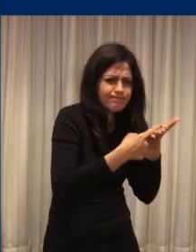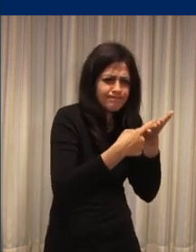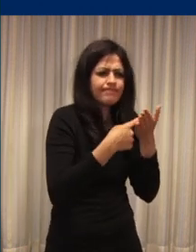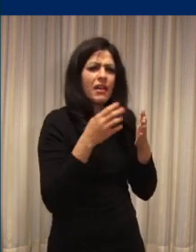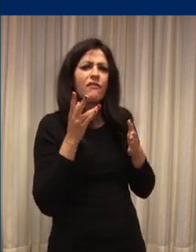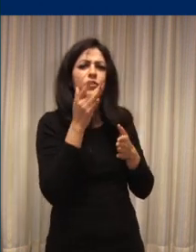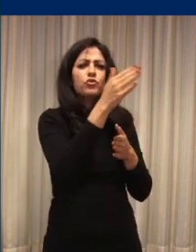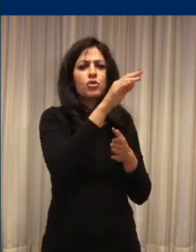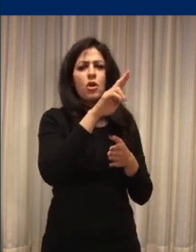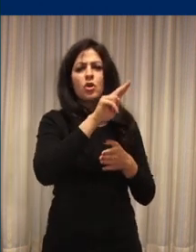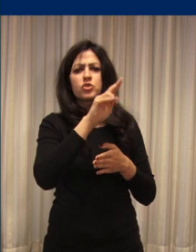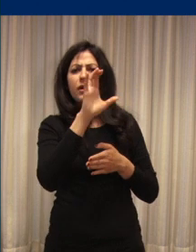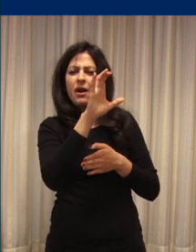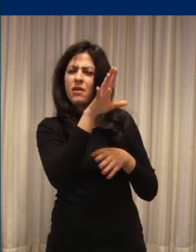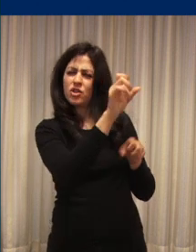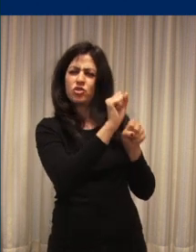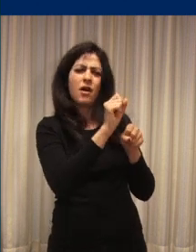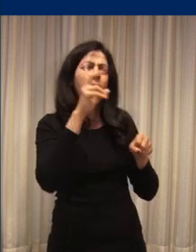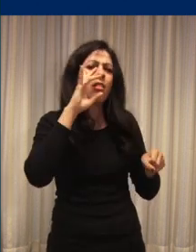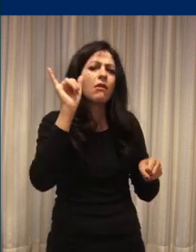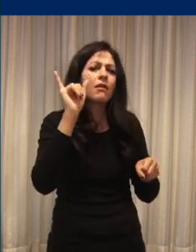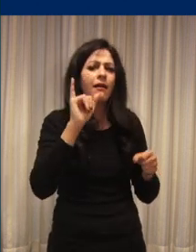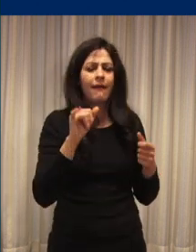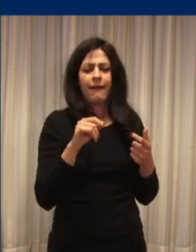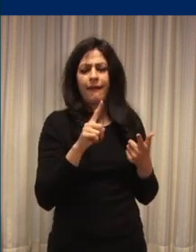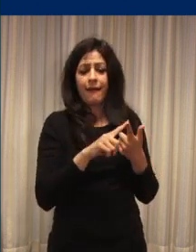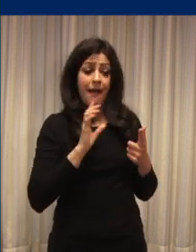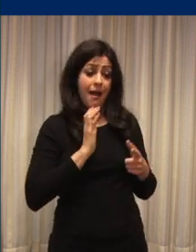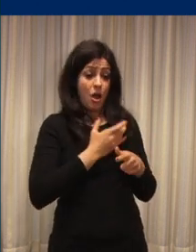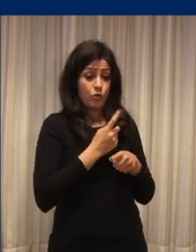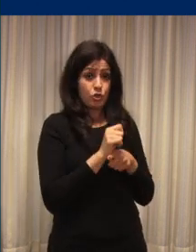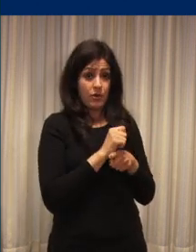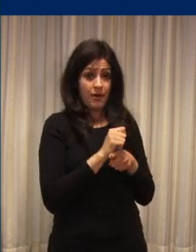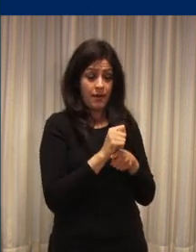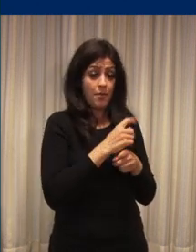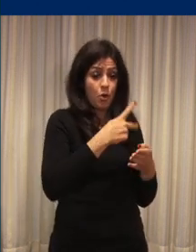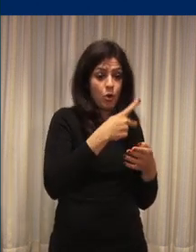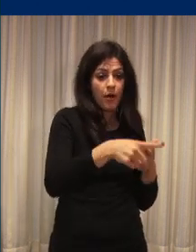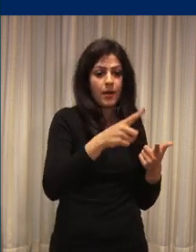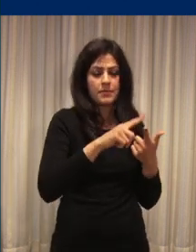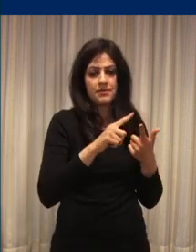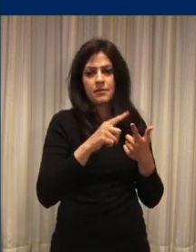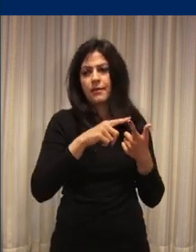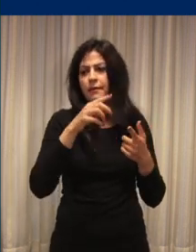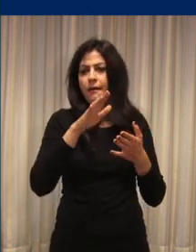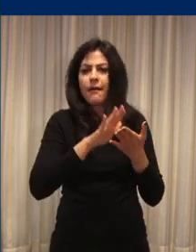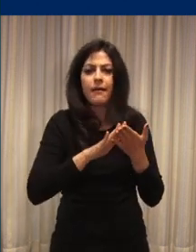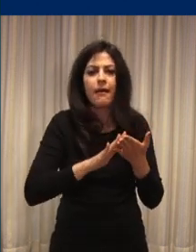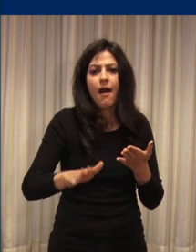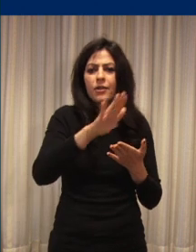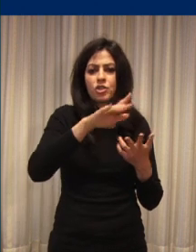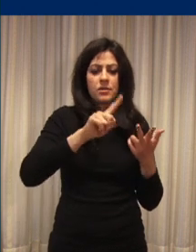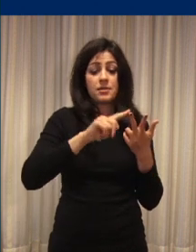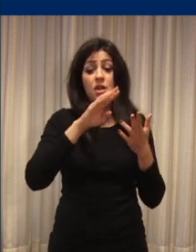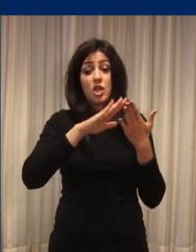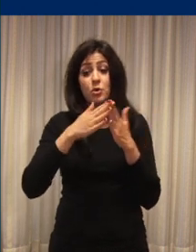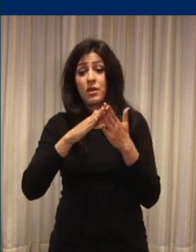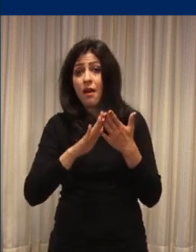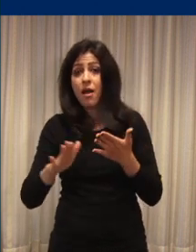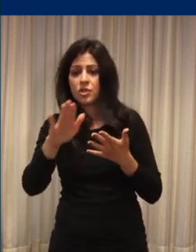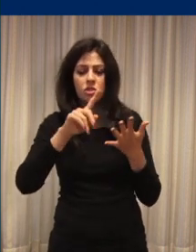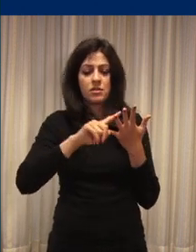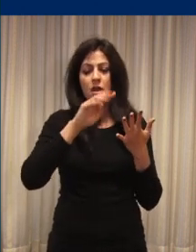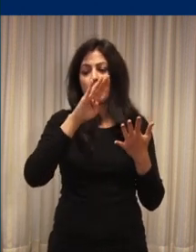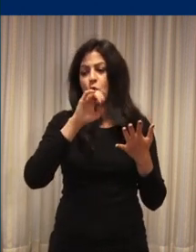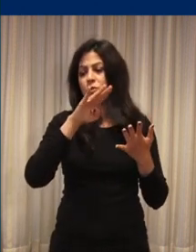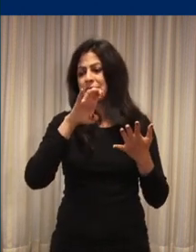future in Ulster County. What do our training programs and colleges and community colleges and BOCES and schools all need to